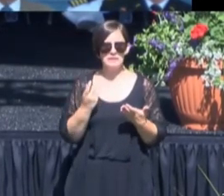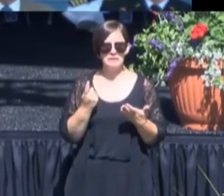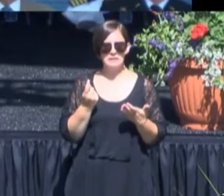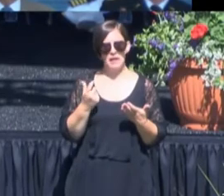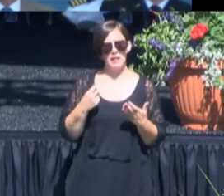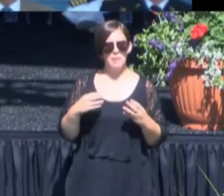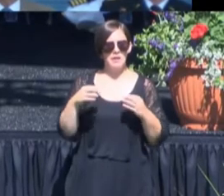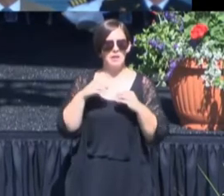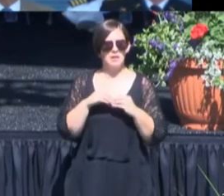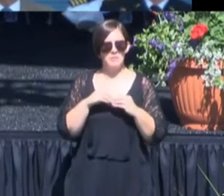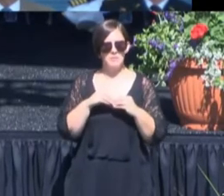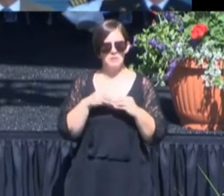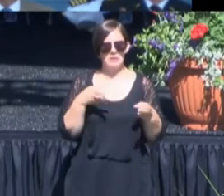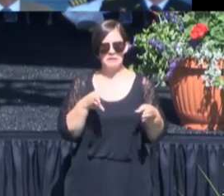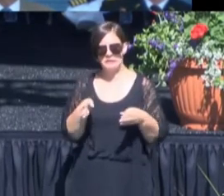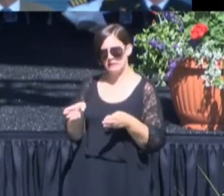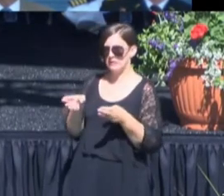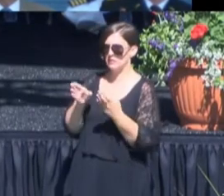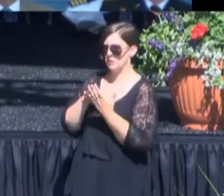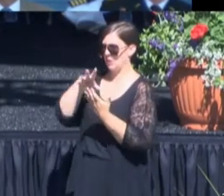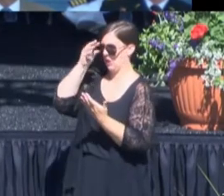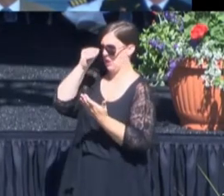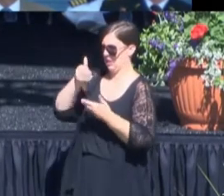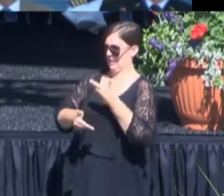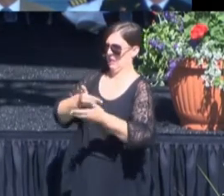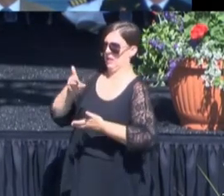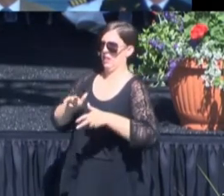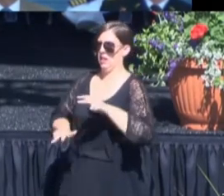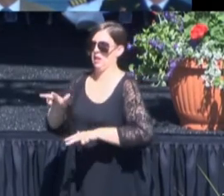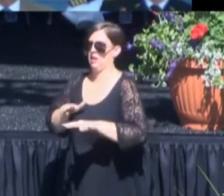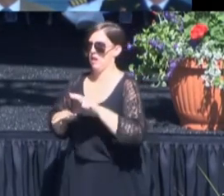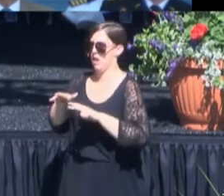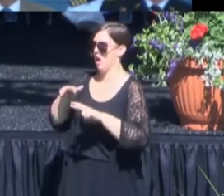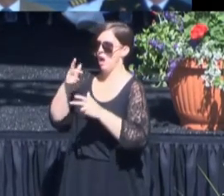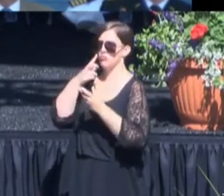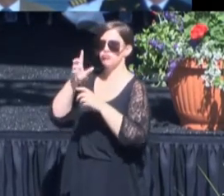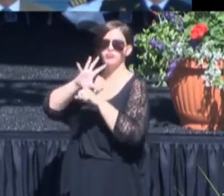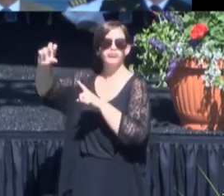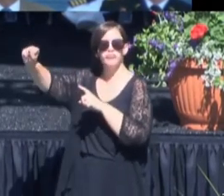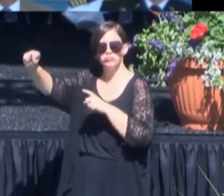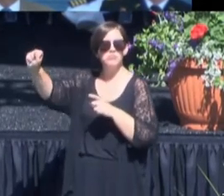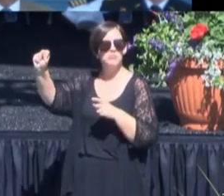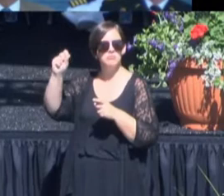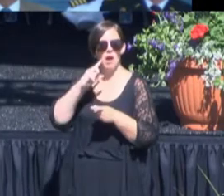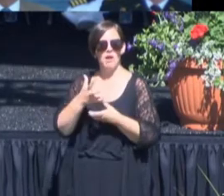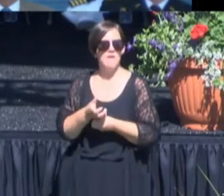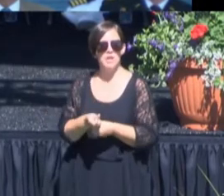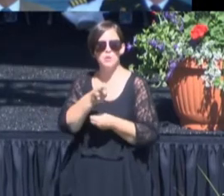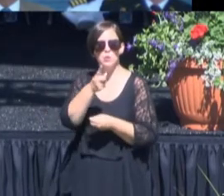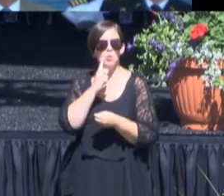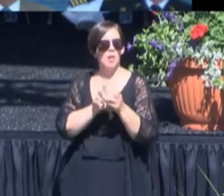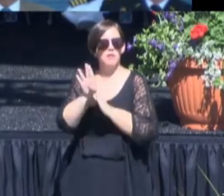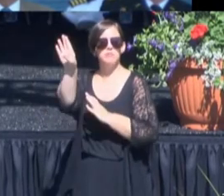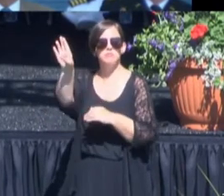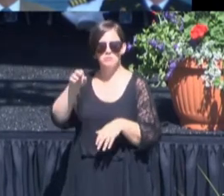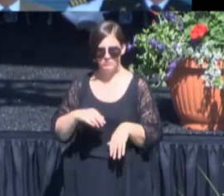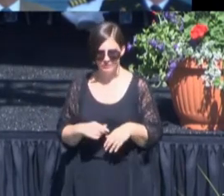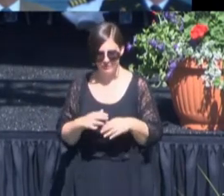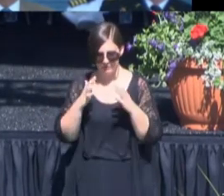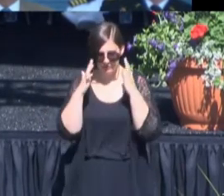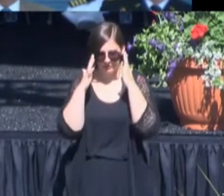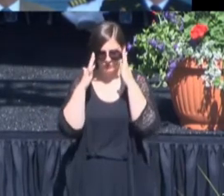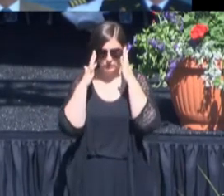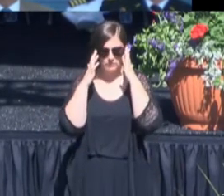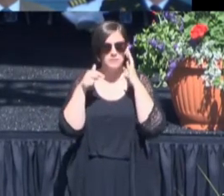than normal initial learning curve when you get out in the industry, but I have confidence that you'll overcome that real fast. This